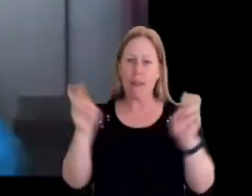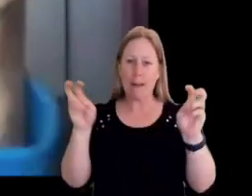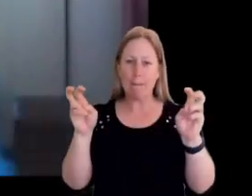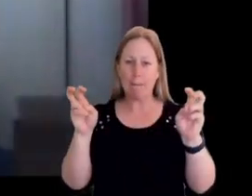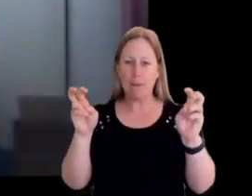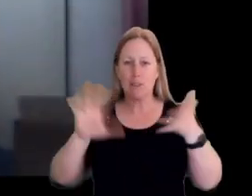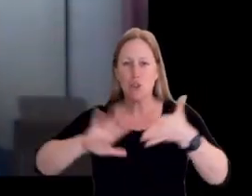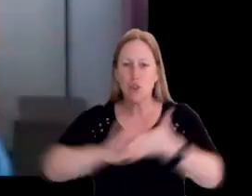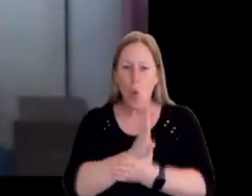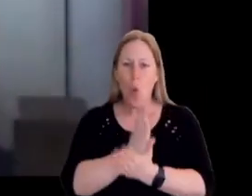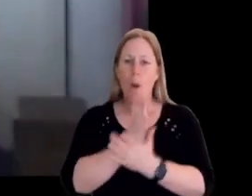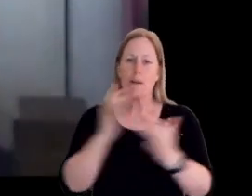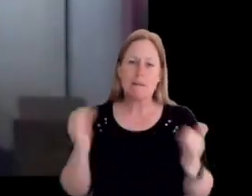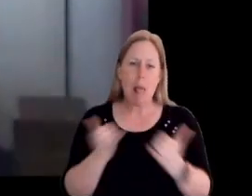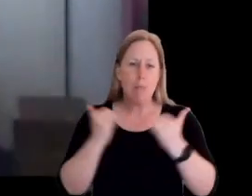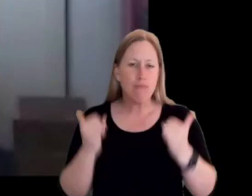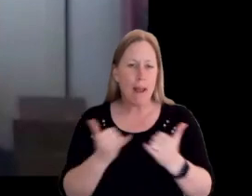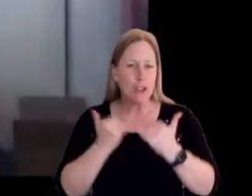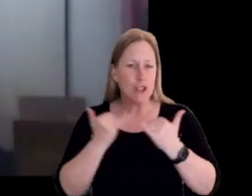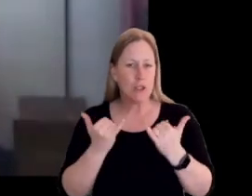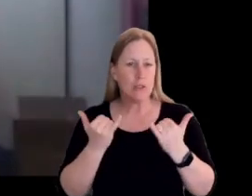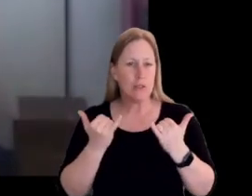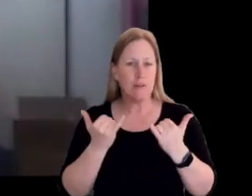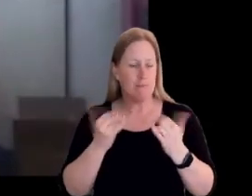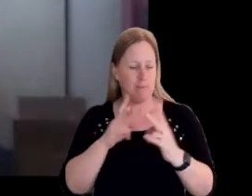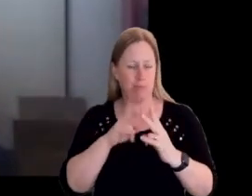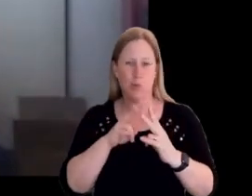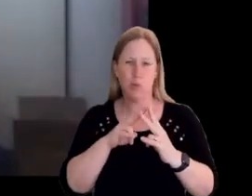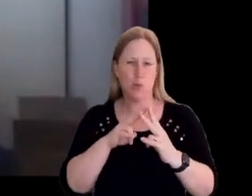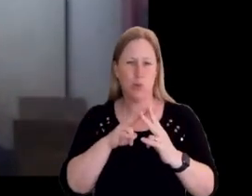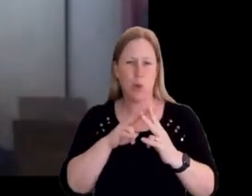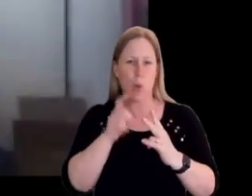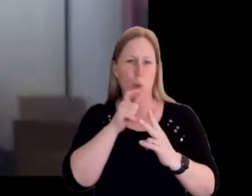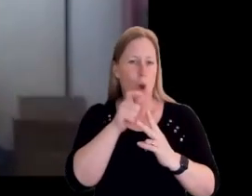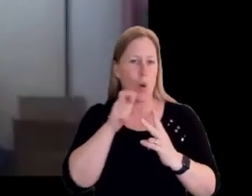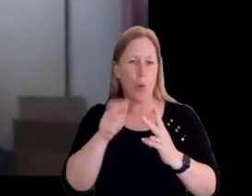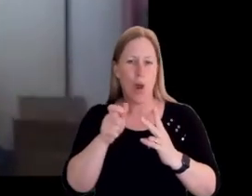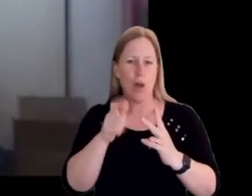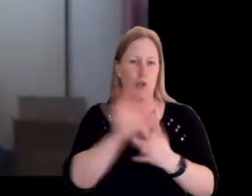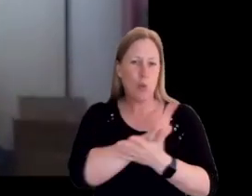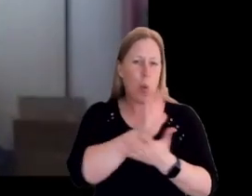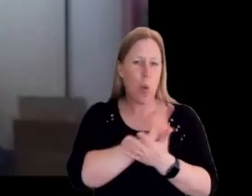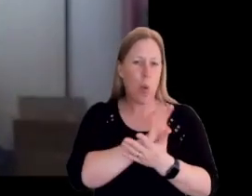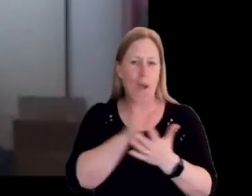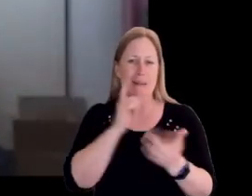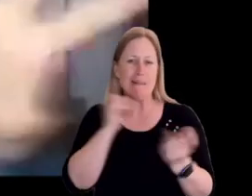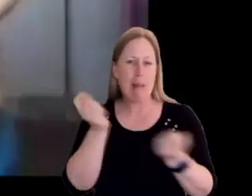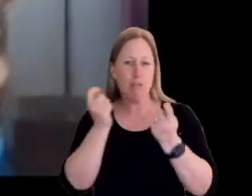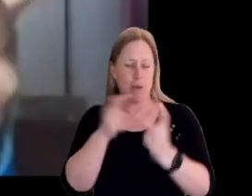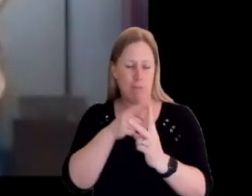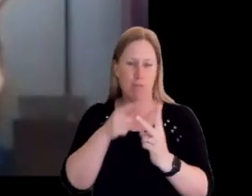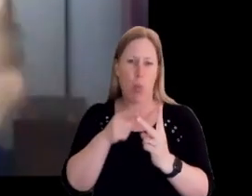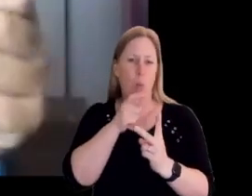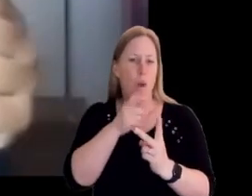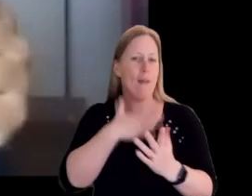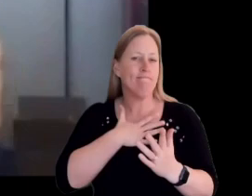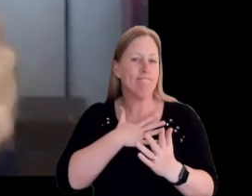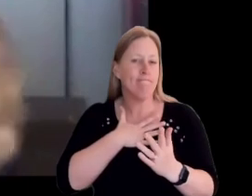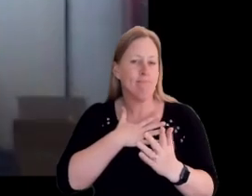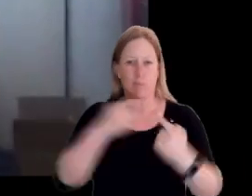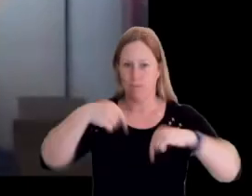is joy and celebration, two of my all-time favorite words. And so this is kind of about